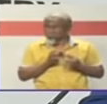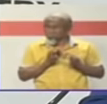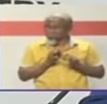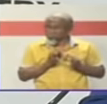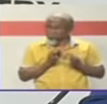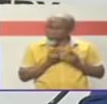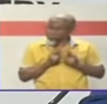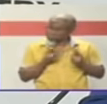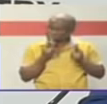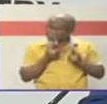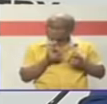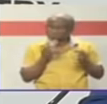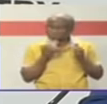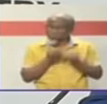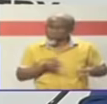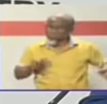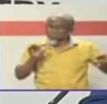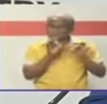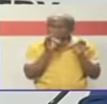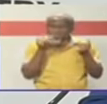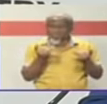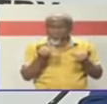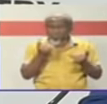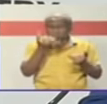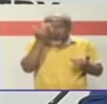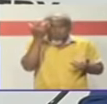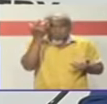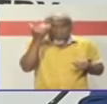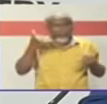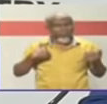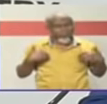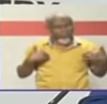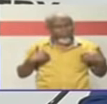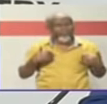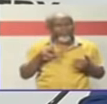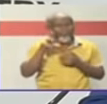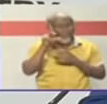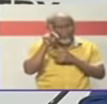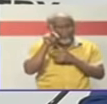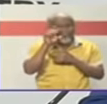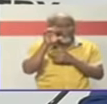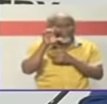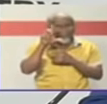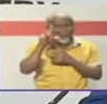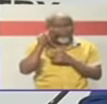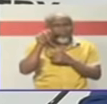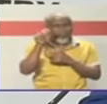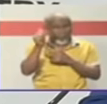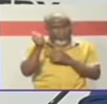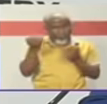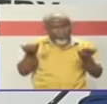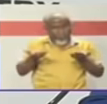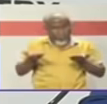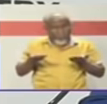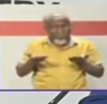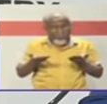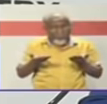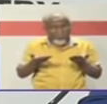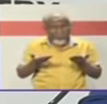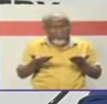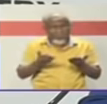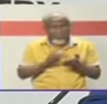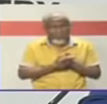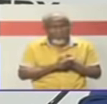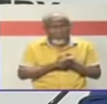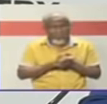the presence of the Delta variant. We continue to notice high intensive care unit occupancies.